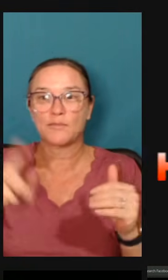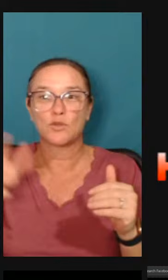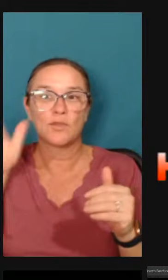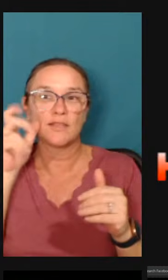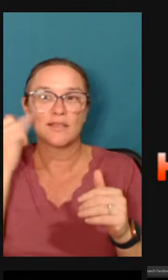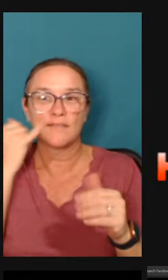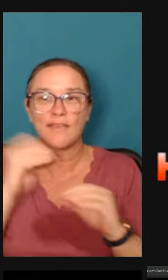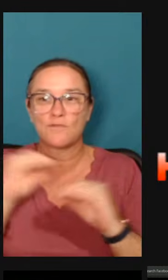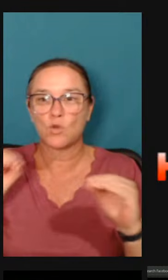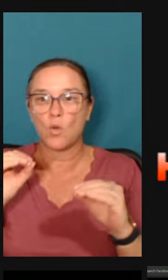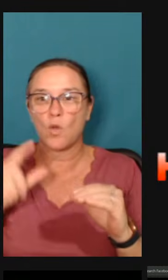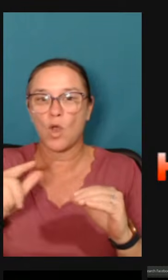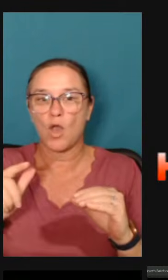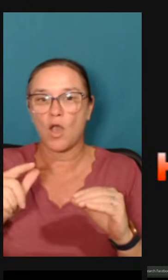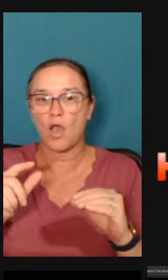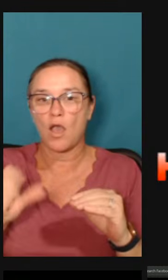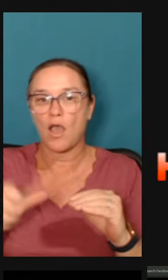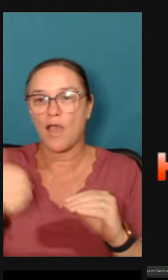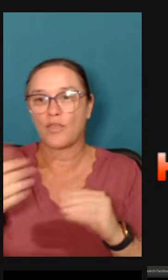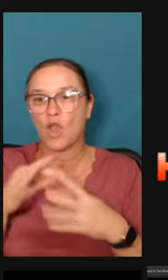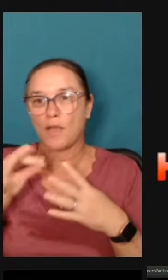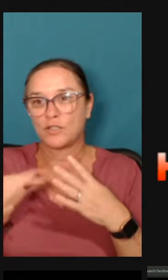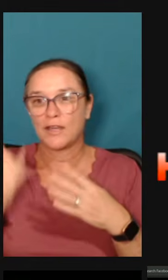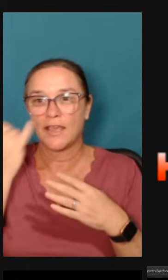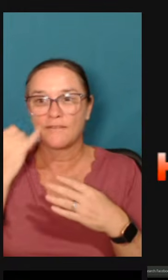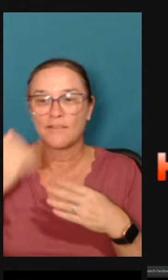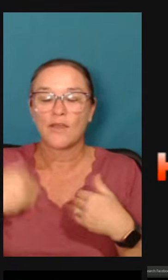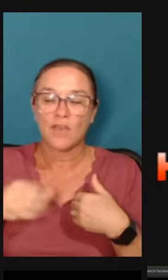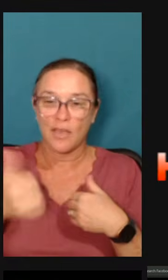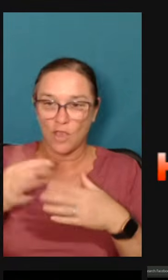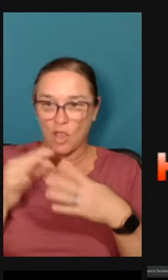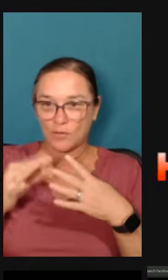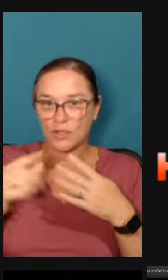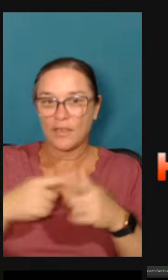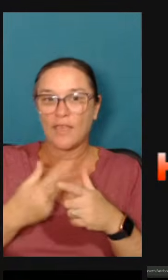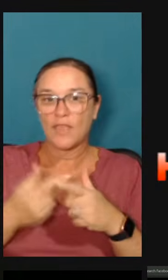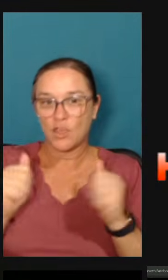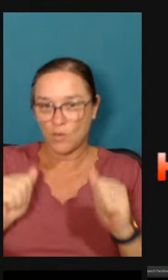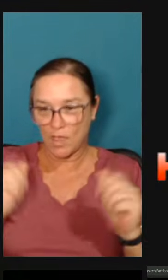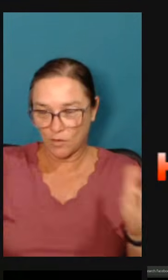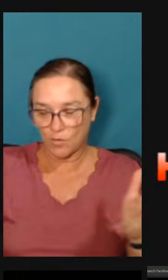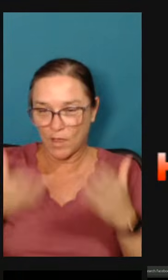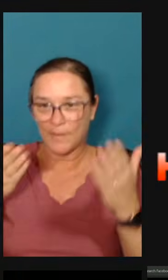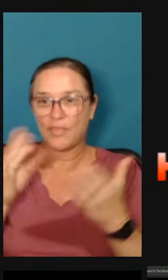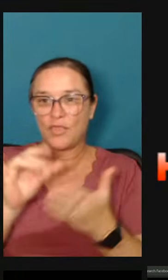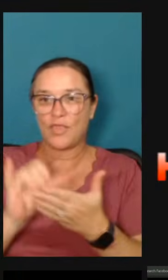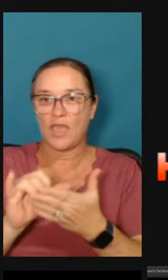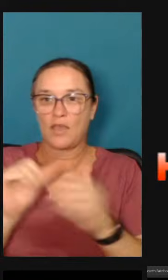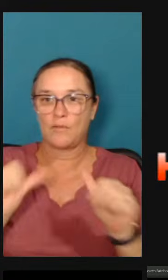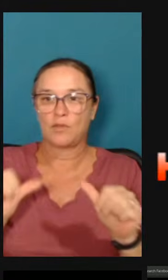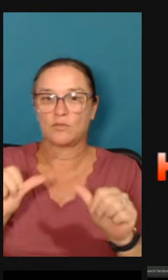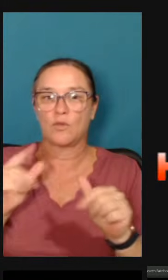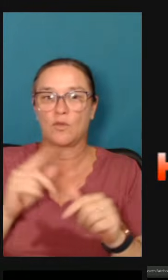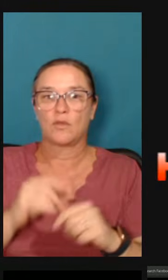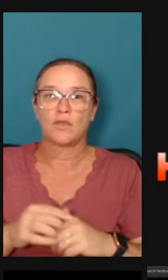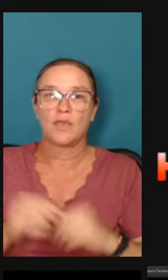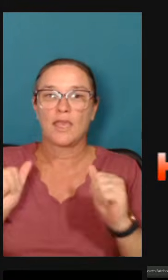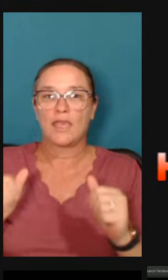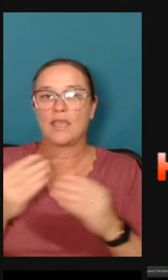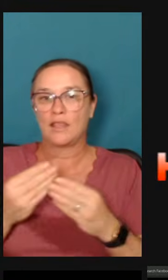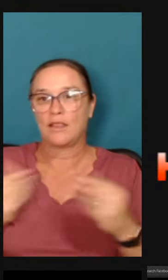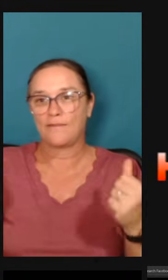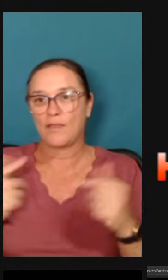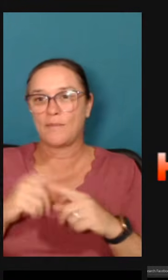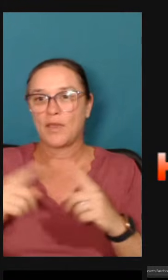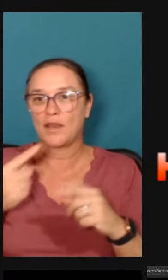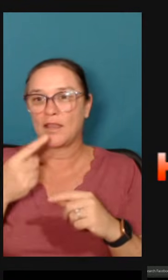alternative. If there's an alternative, then you can push them towards that potentially, and it can alleviate. But if you just say,